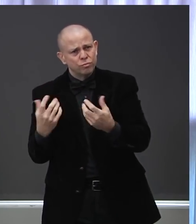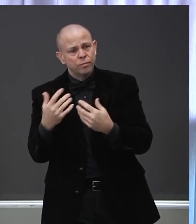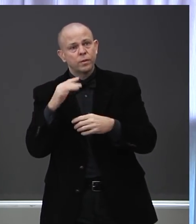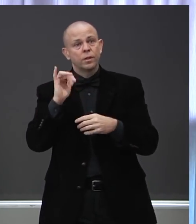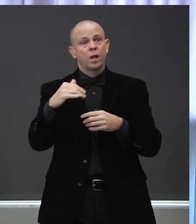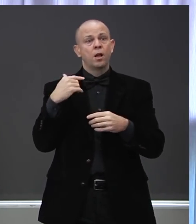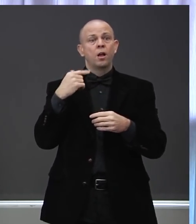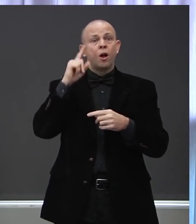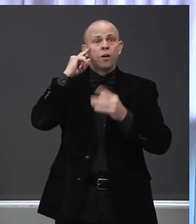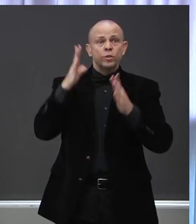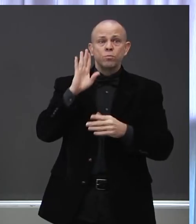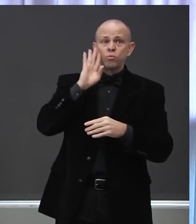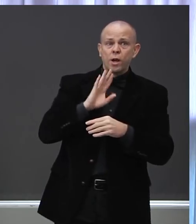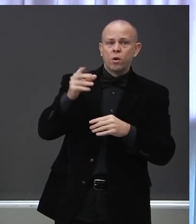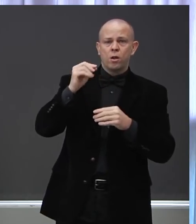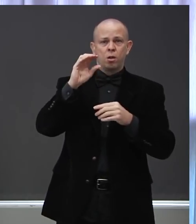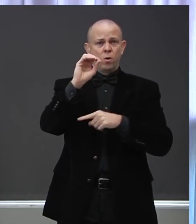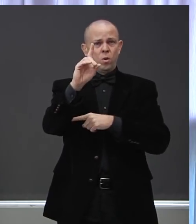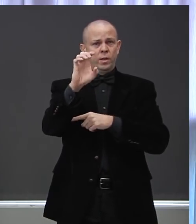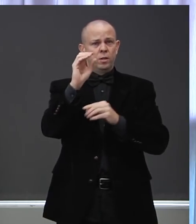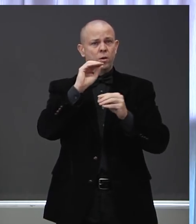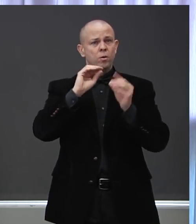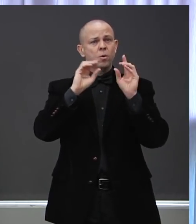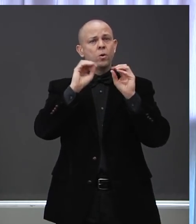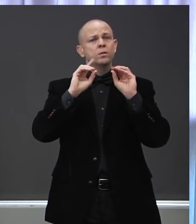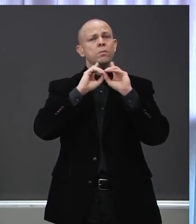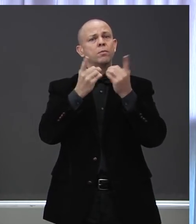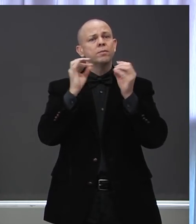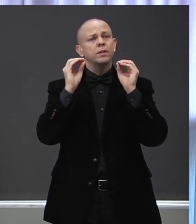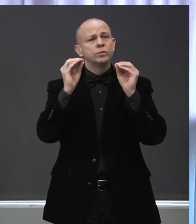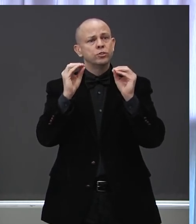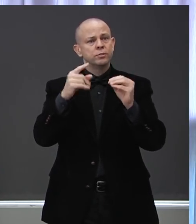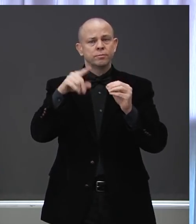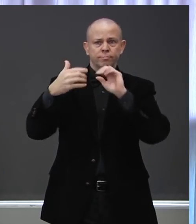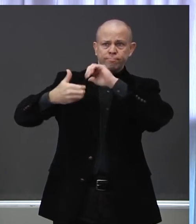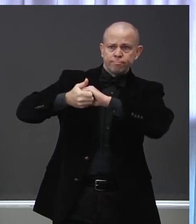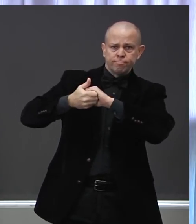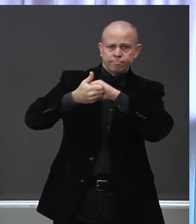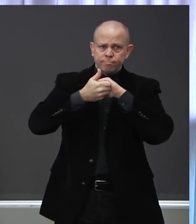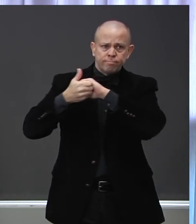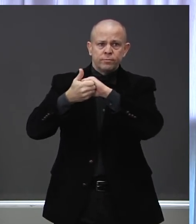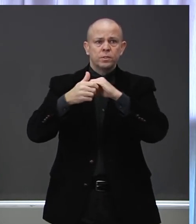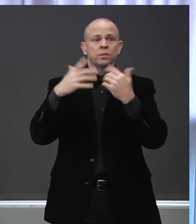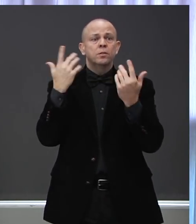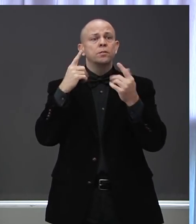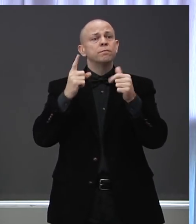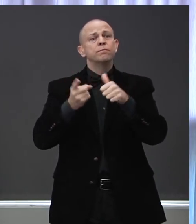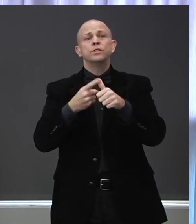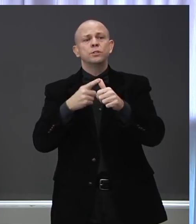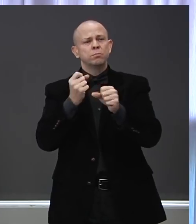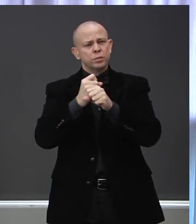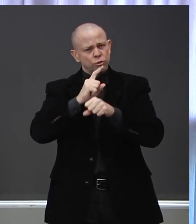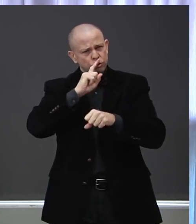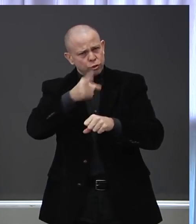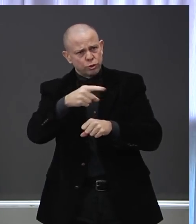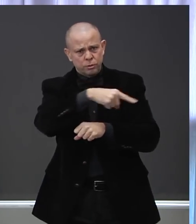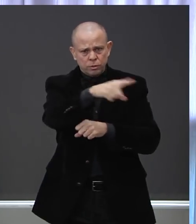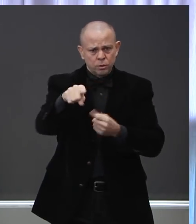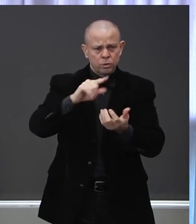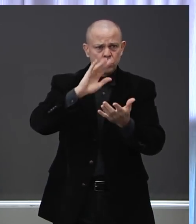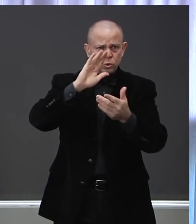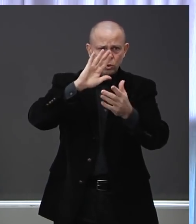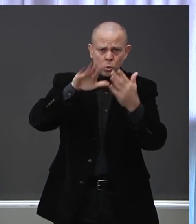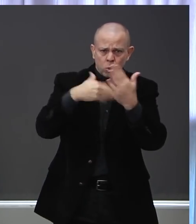of Education, and the Oregon Health Authority are focused on, first, ensuring that schools are ready to implement all the public